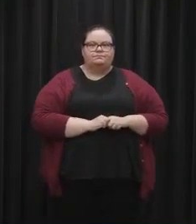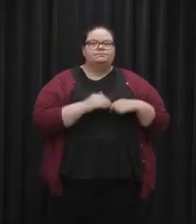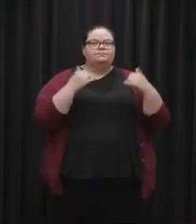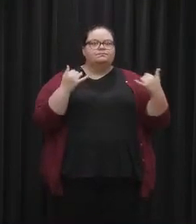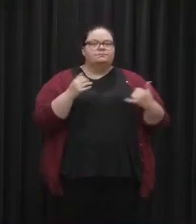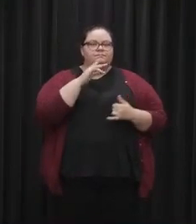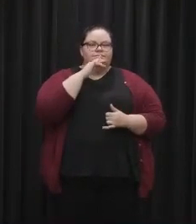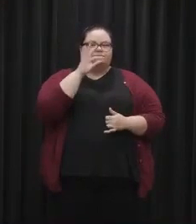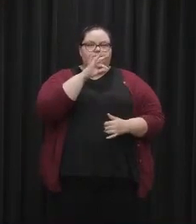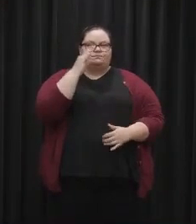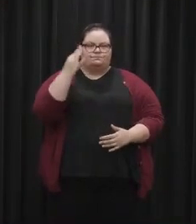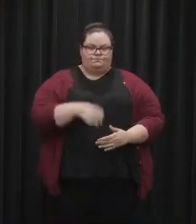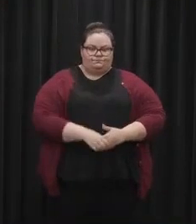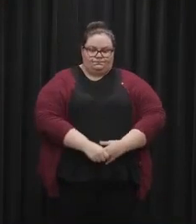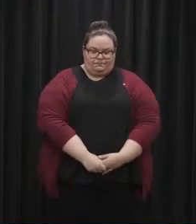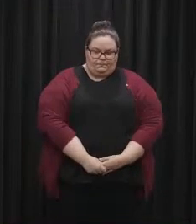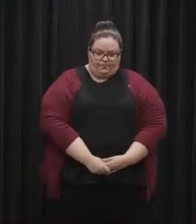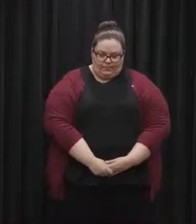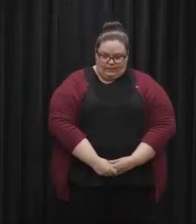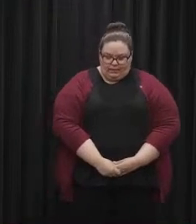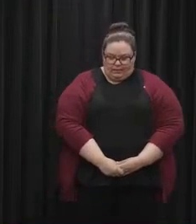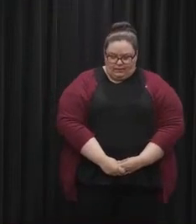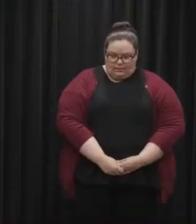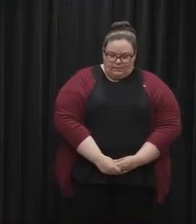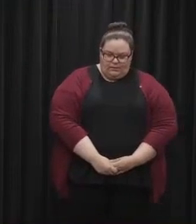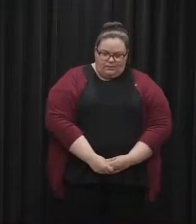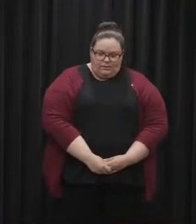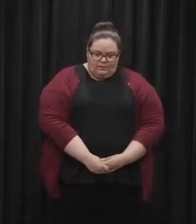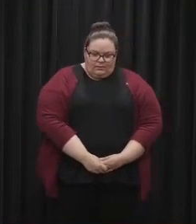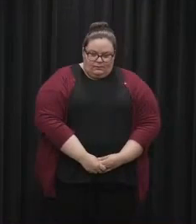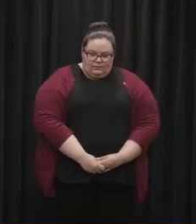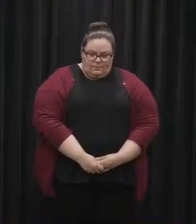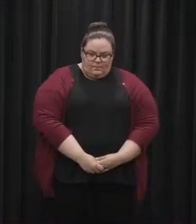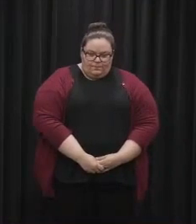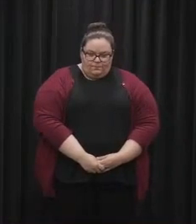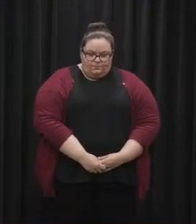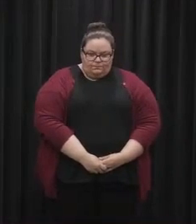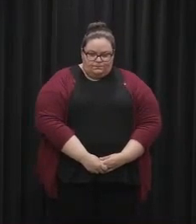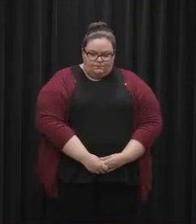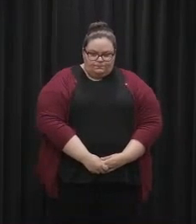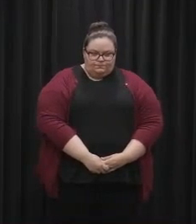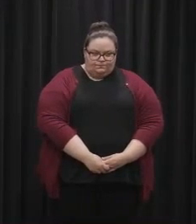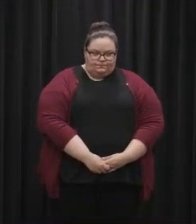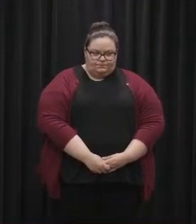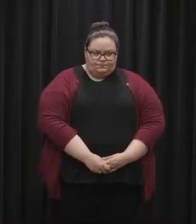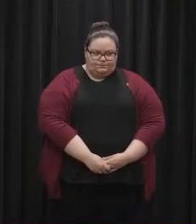Merci encore pour tout le monde d'être ici. Thank you, everyone, for being here. Happy Thanksgiving,